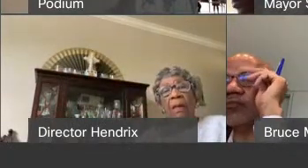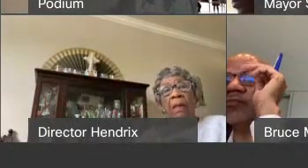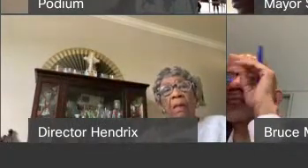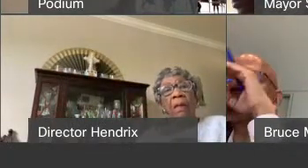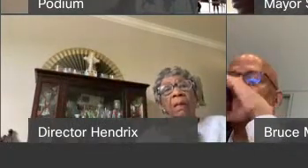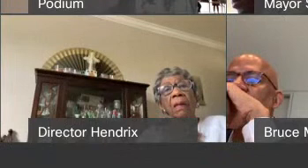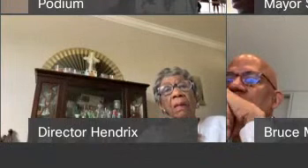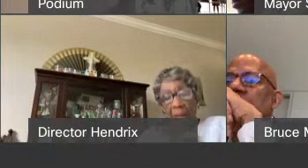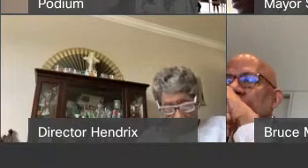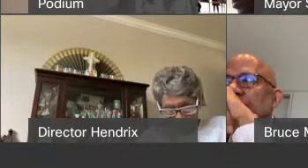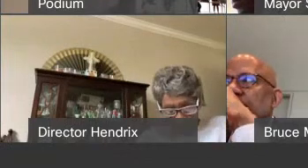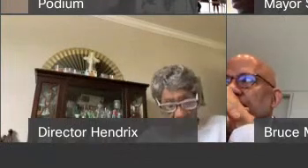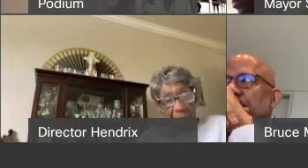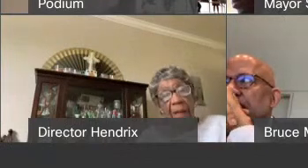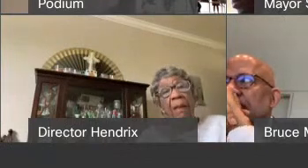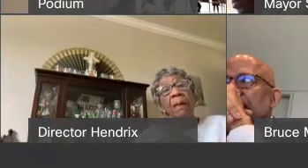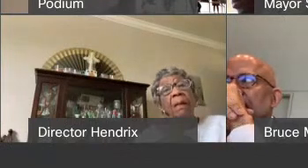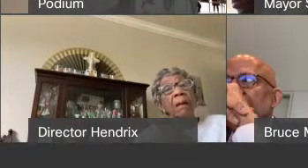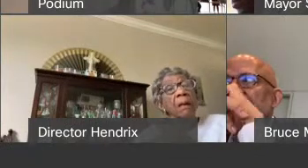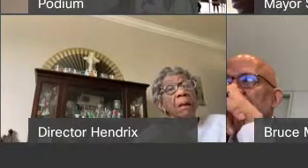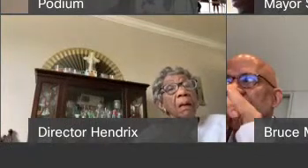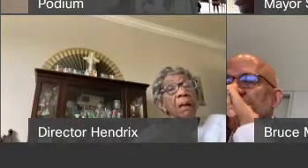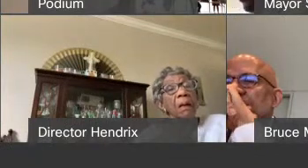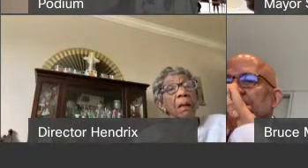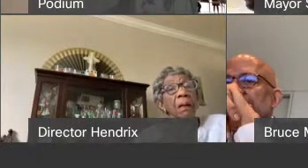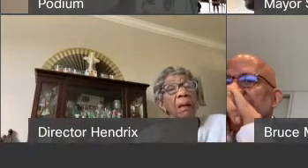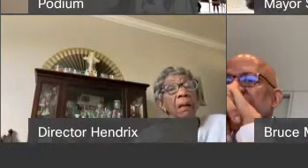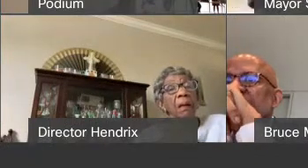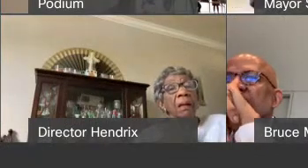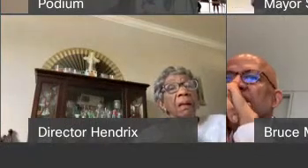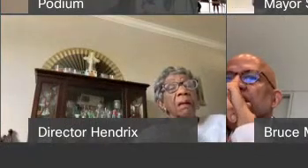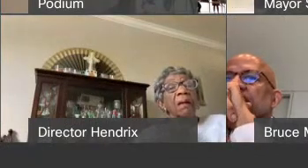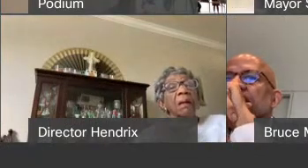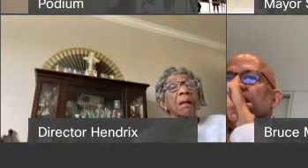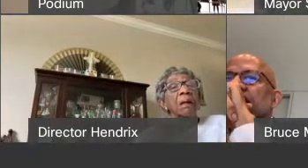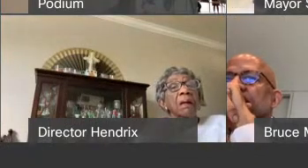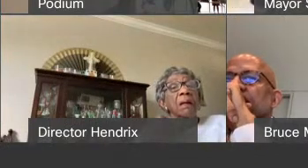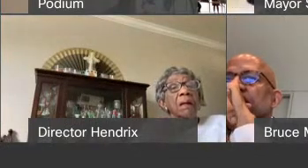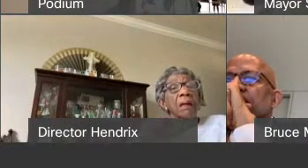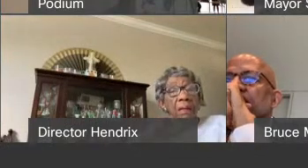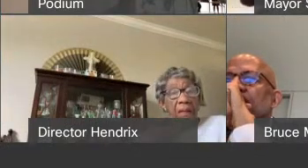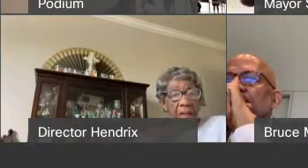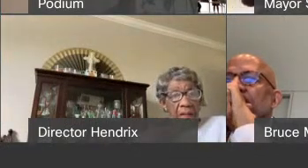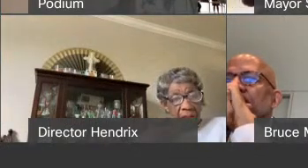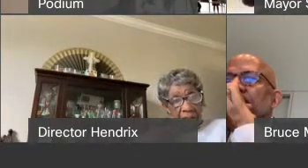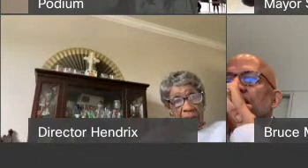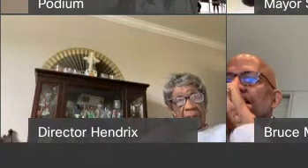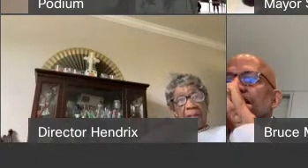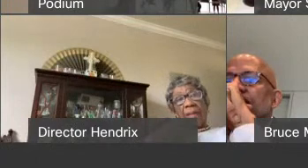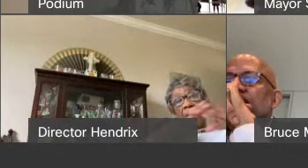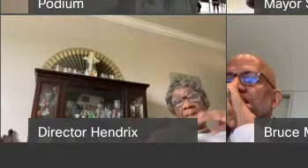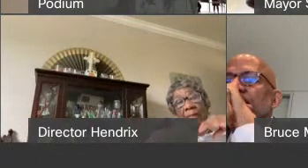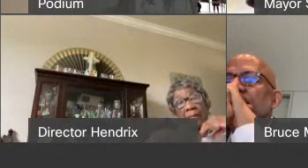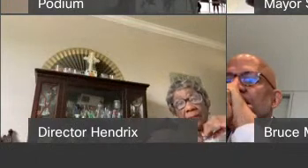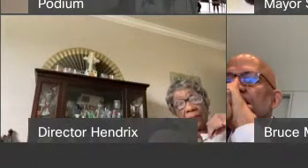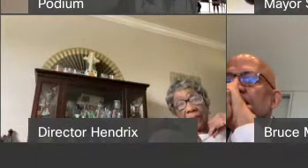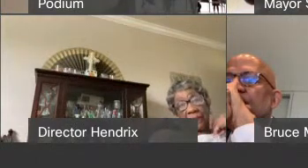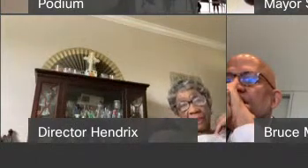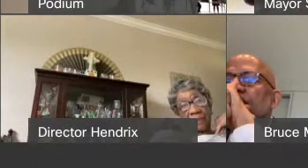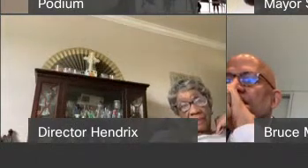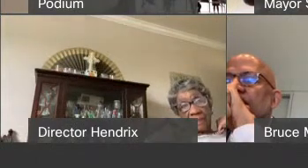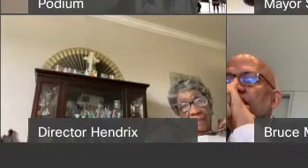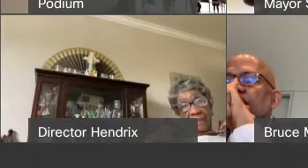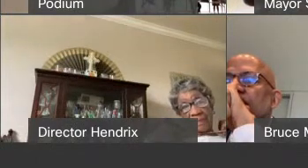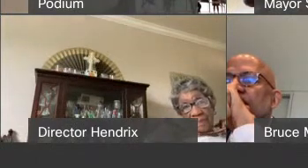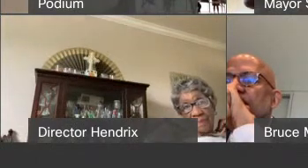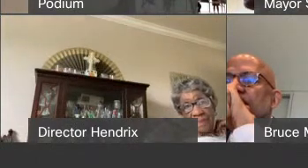So now on our screens, there's now a tile that says consent agenda items 1 through 5. So if you're watching online,